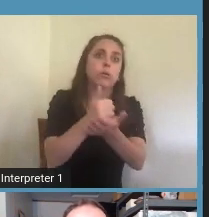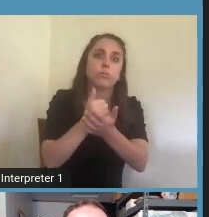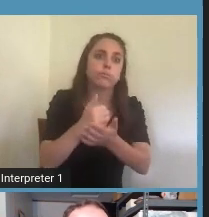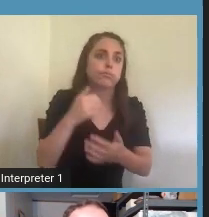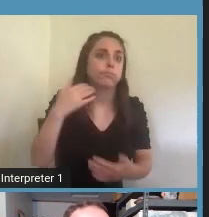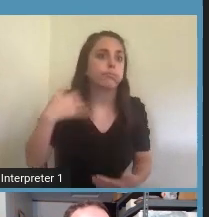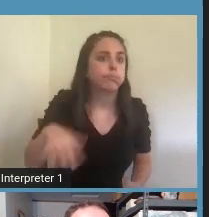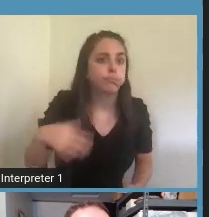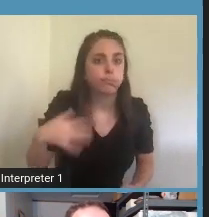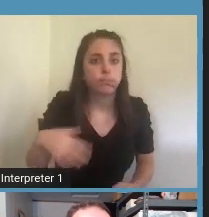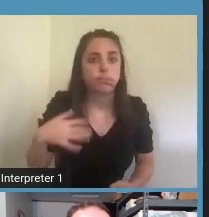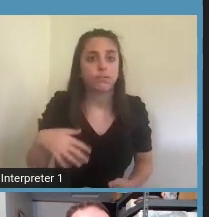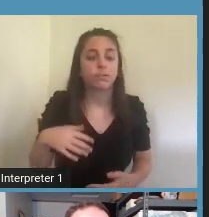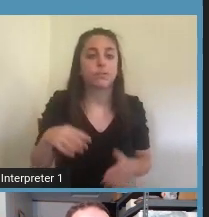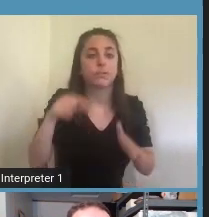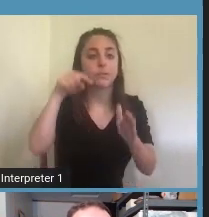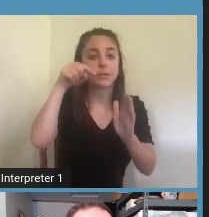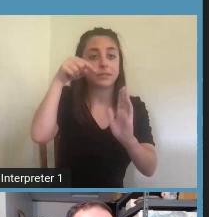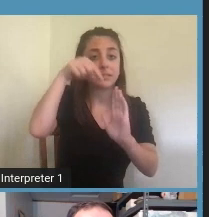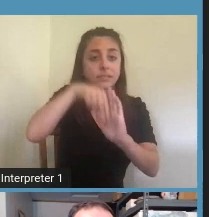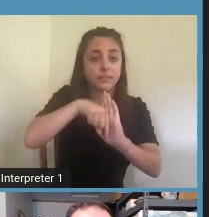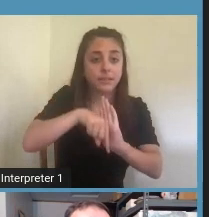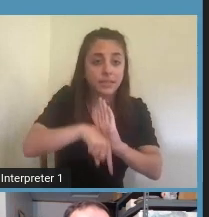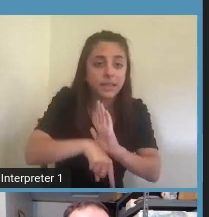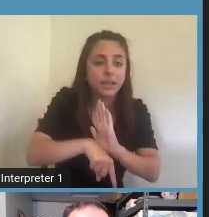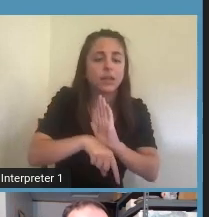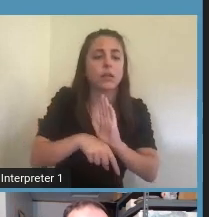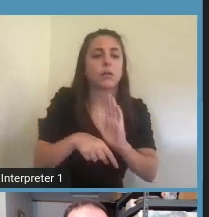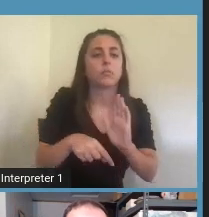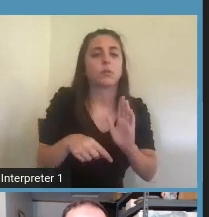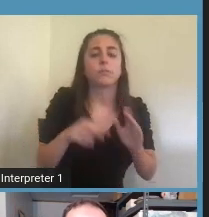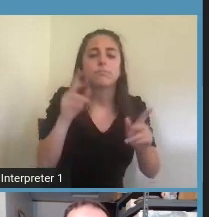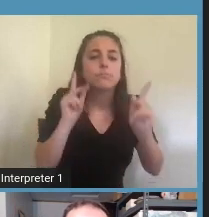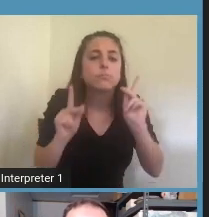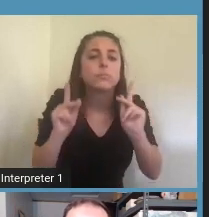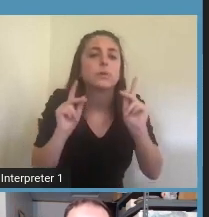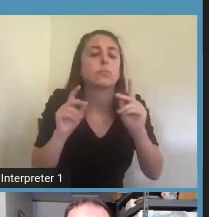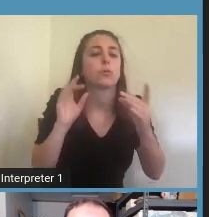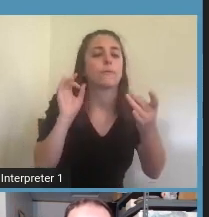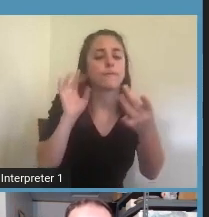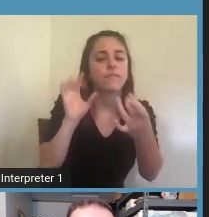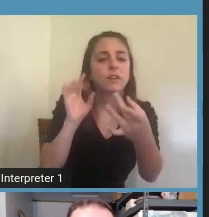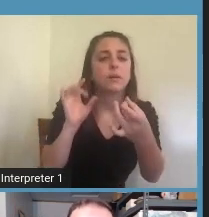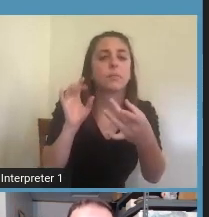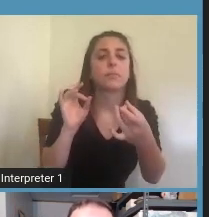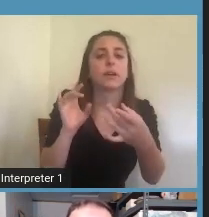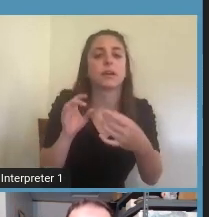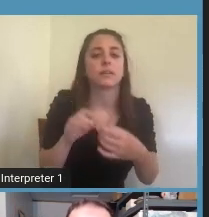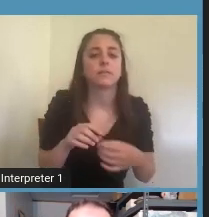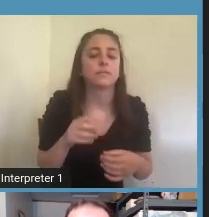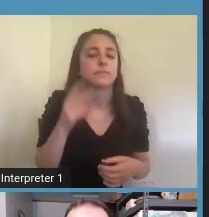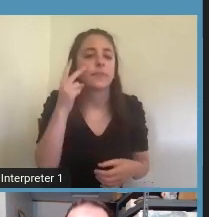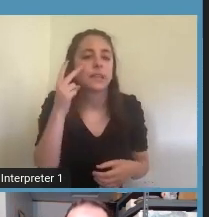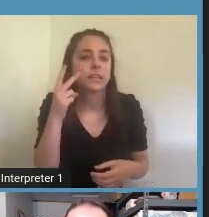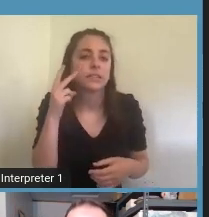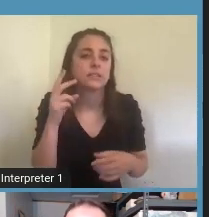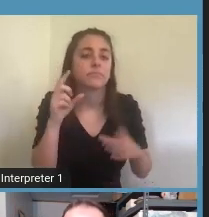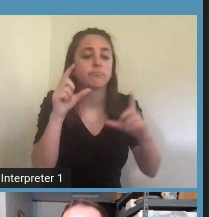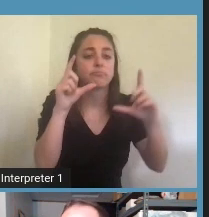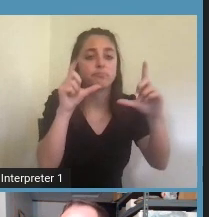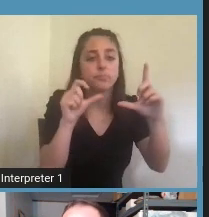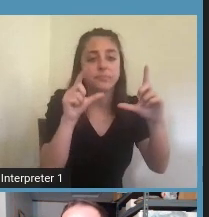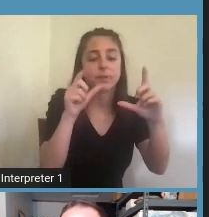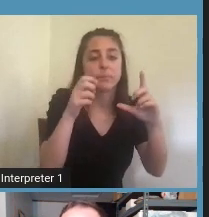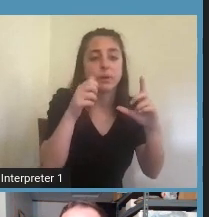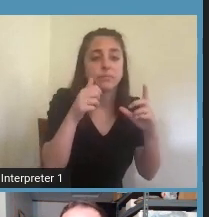in-depth reviews. What cameras have what specifications? If you wanted to use your camera on your phone professionally, or